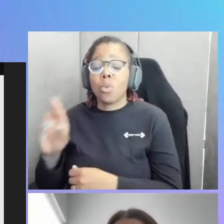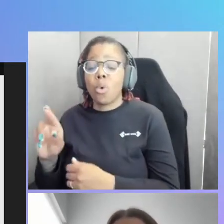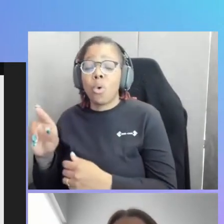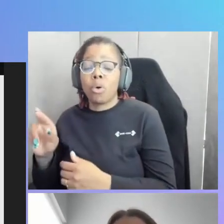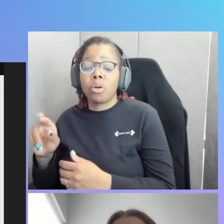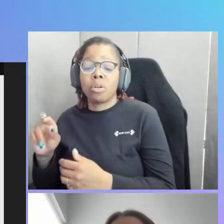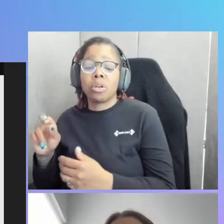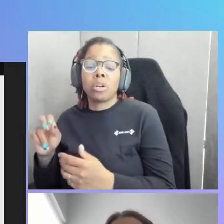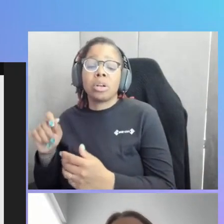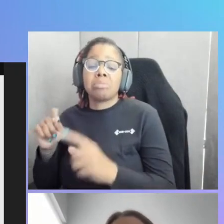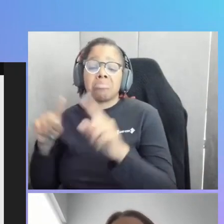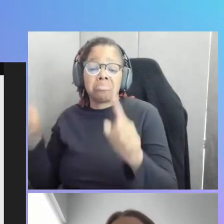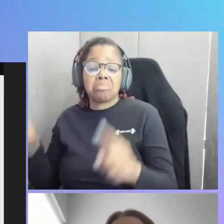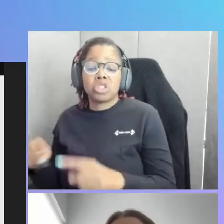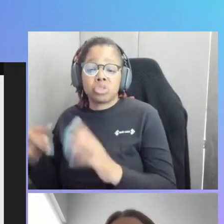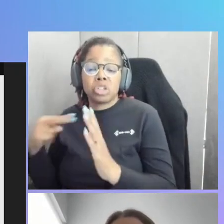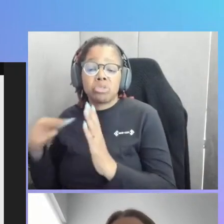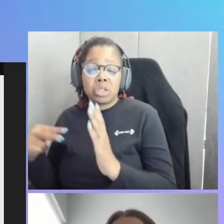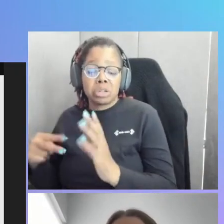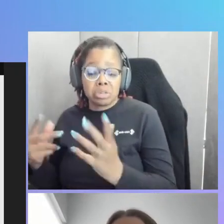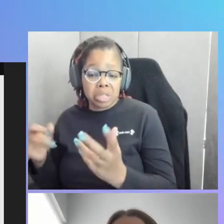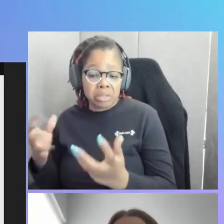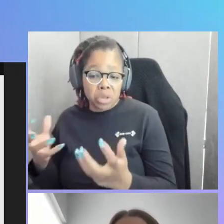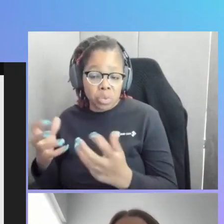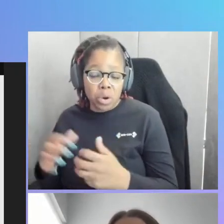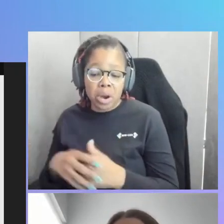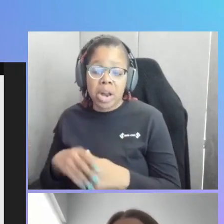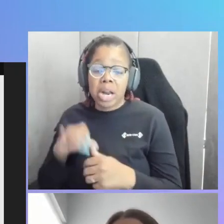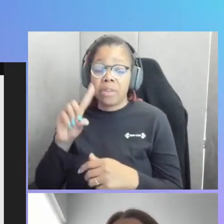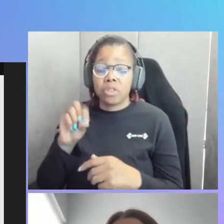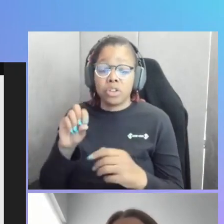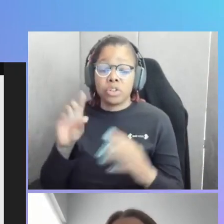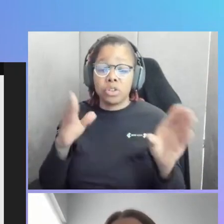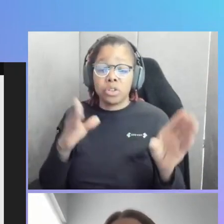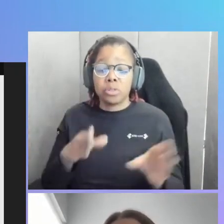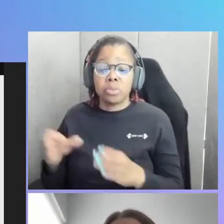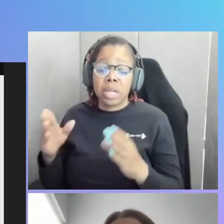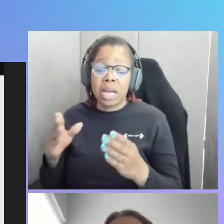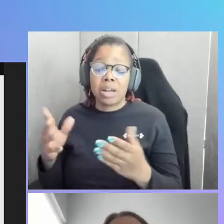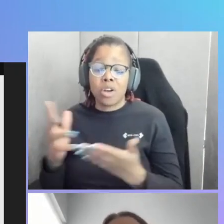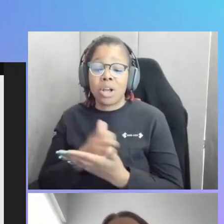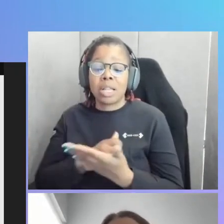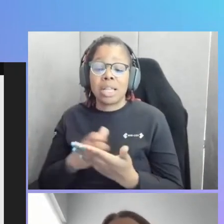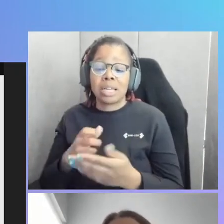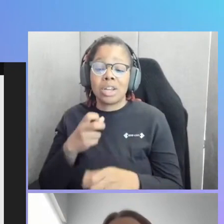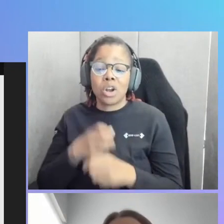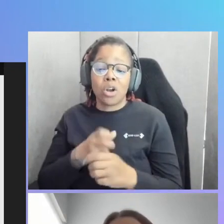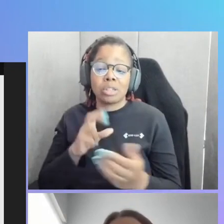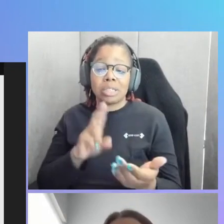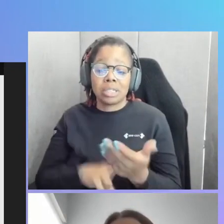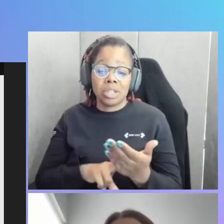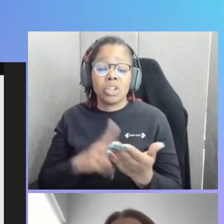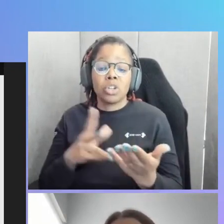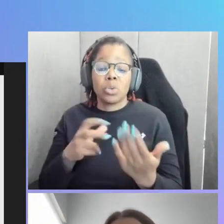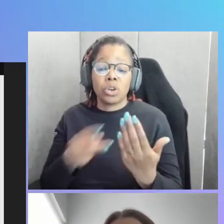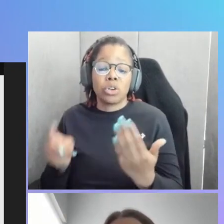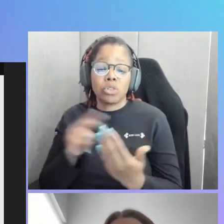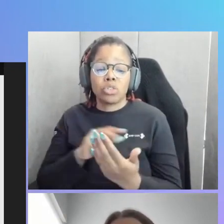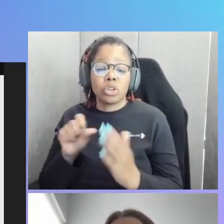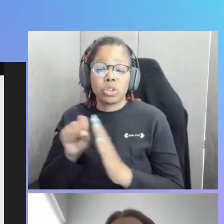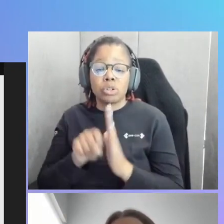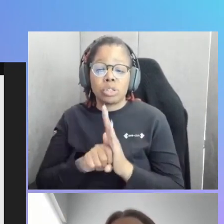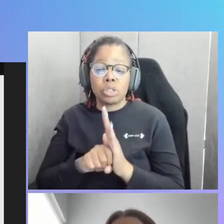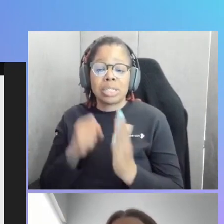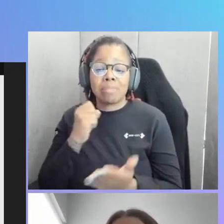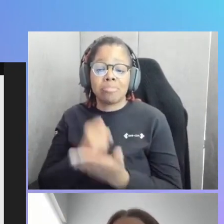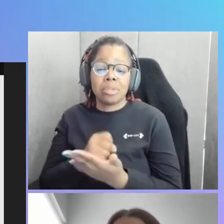with screen readers. But I do want to say that if you do plan on collecting hard copy signatures, you're going to want to review your state's notary